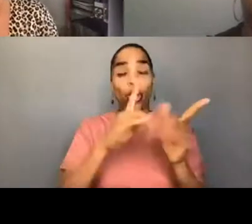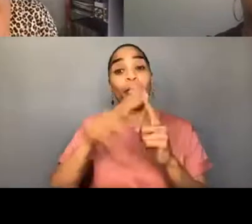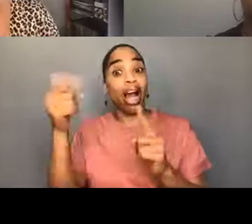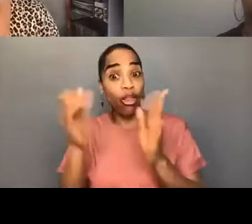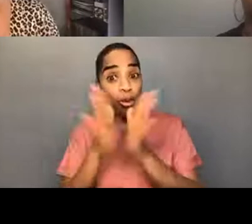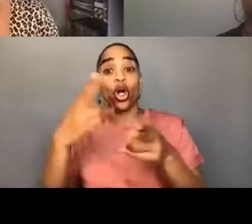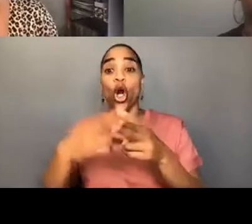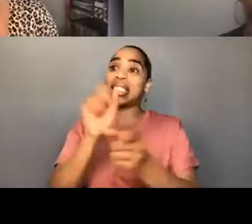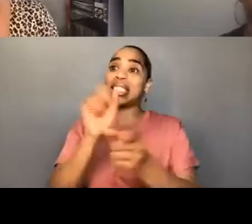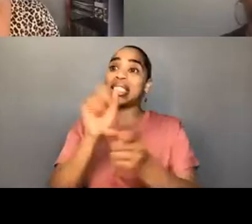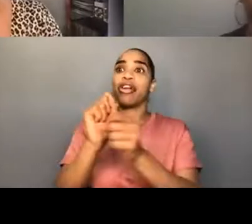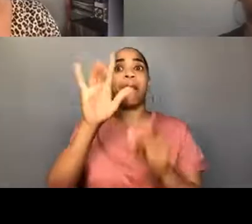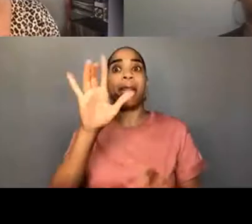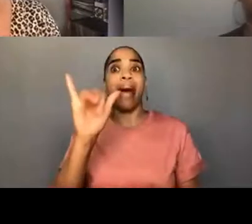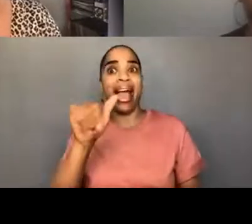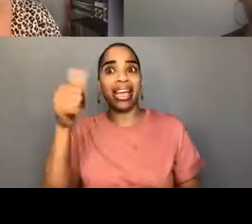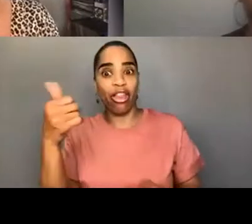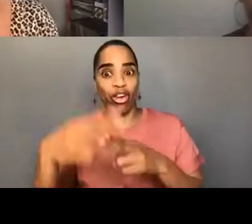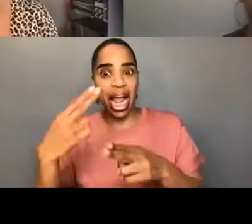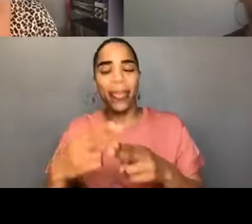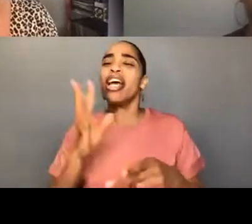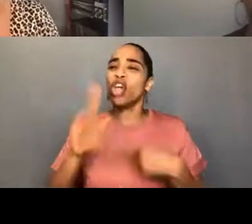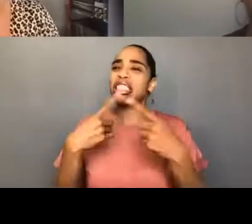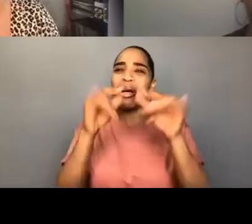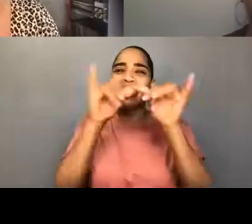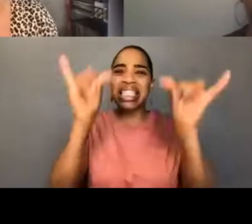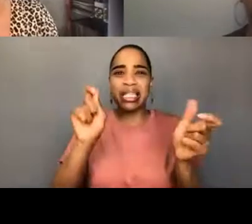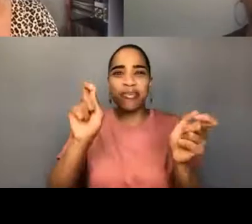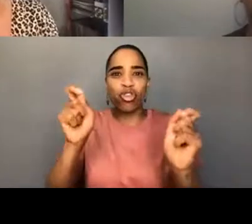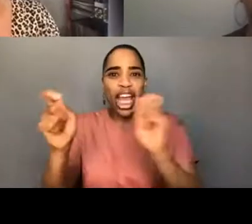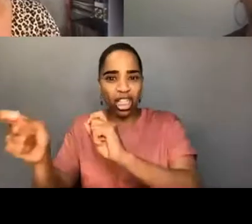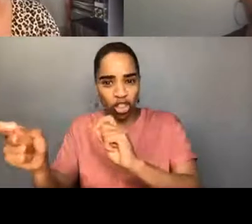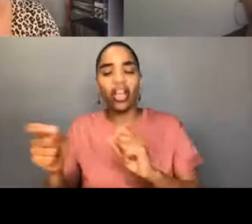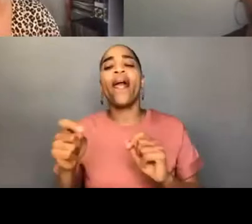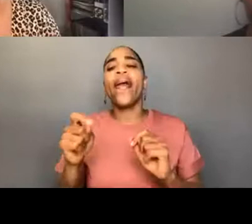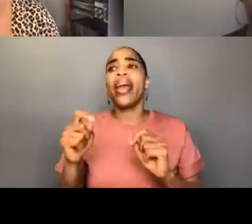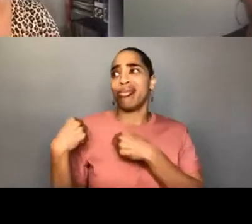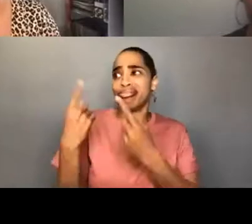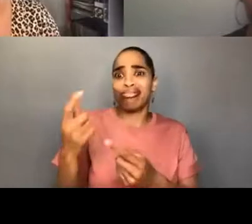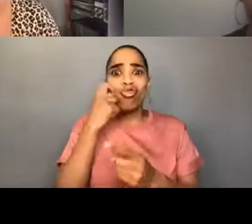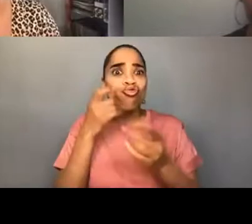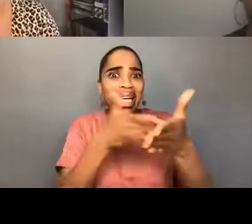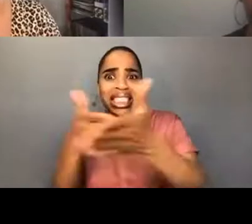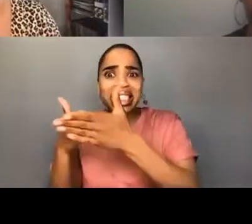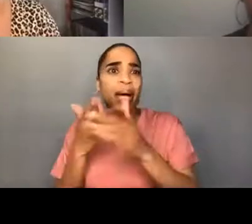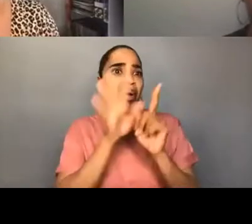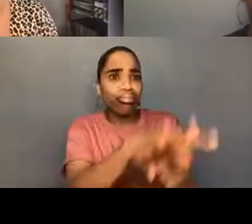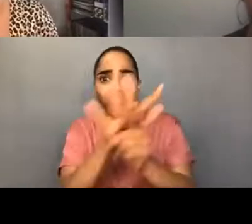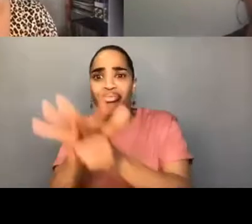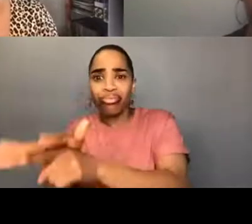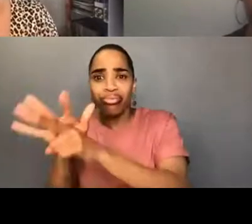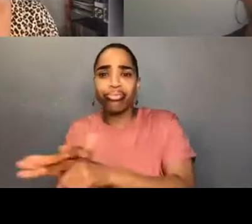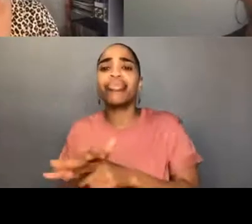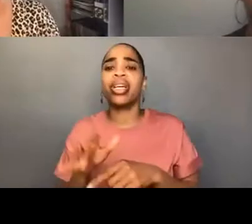that systems adapt in this country, that a country built on a racial caste system, on the